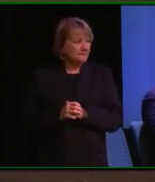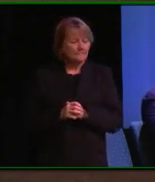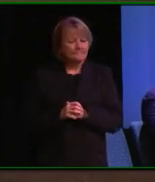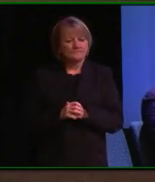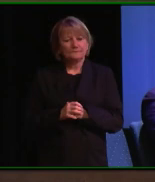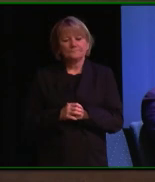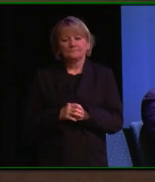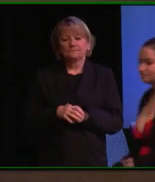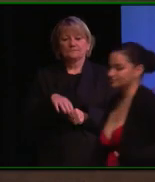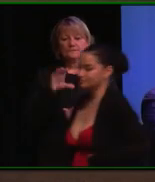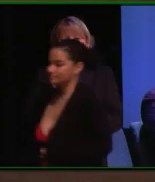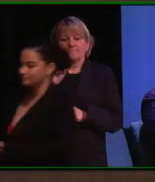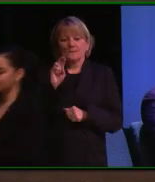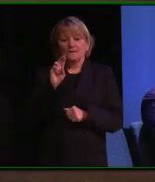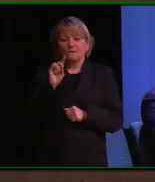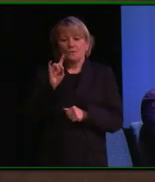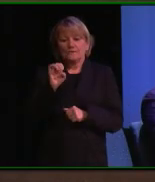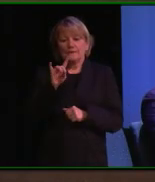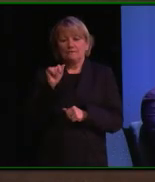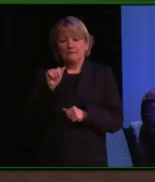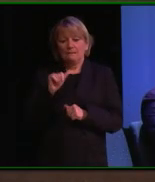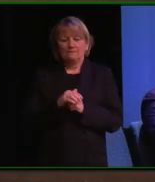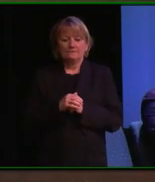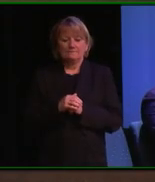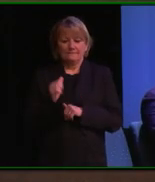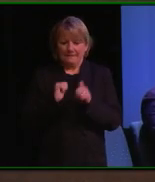Cordelia Thorne, Theater.